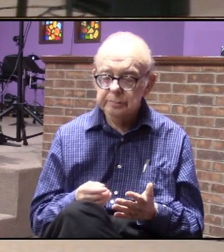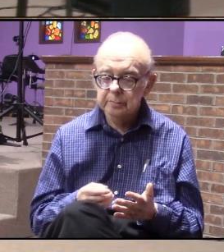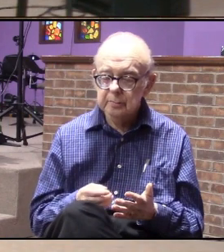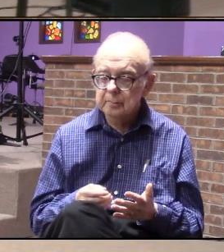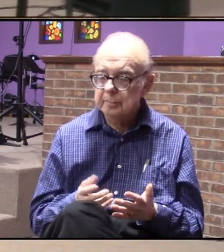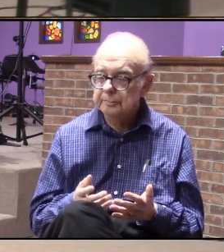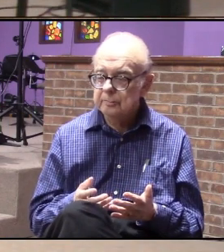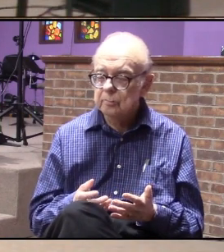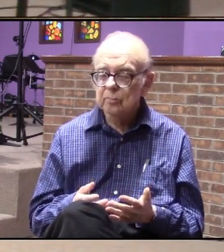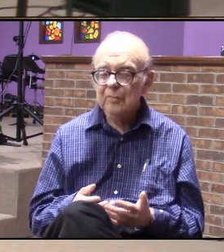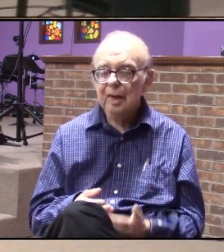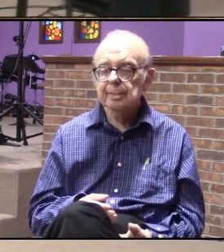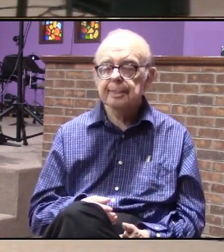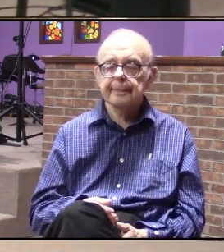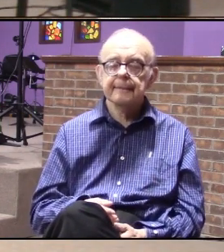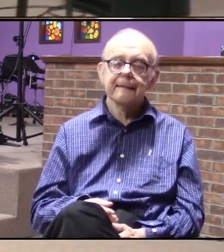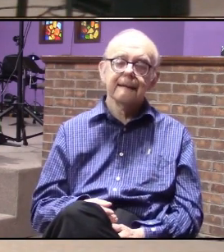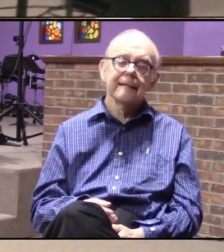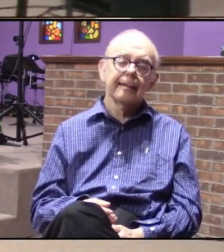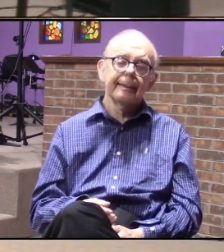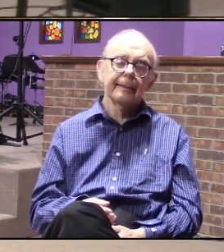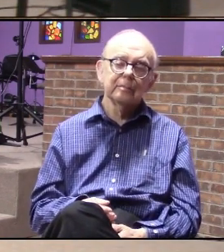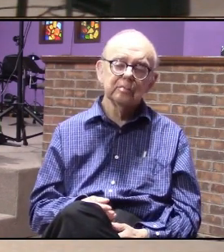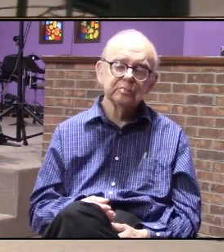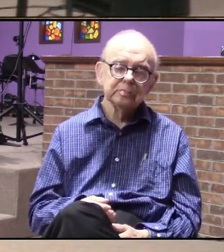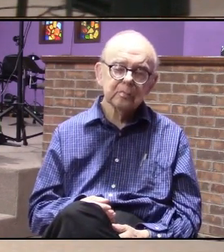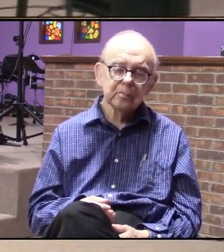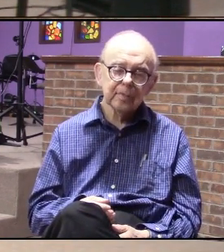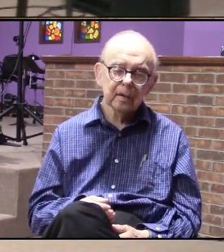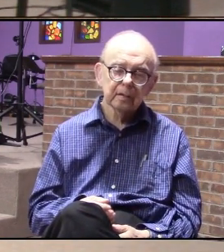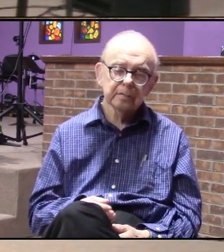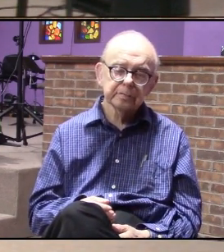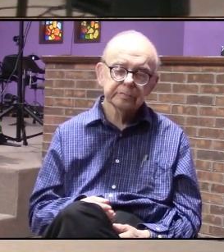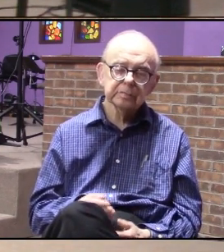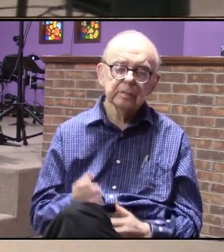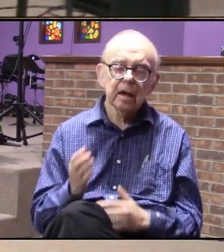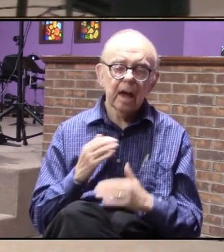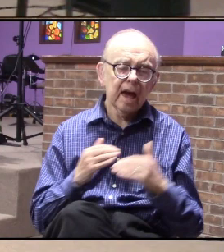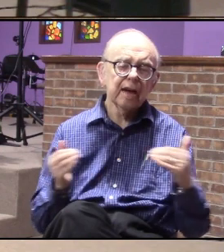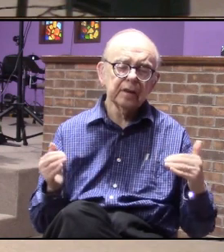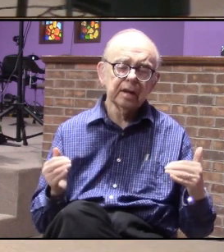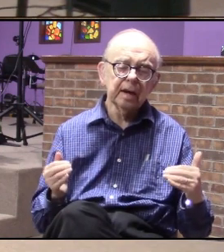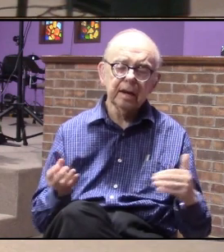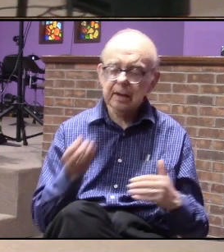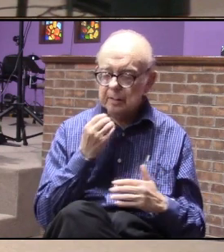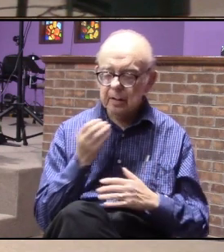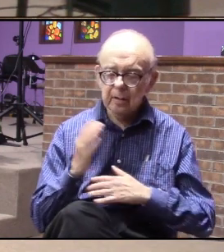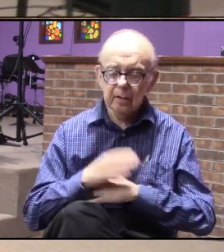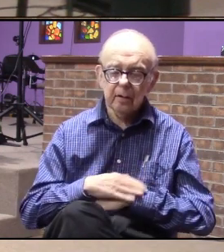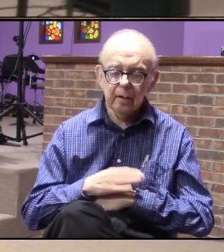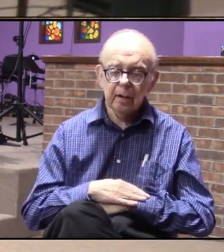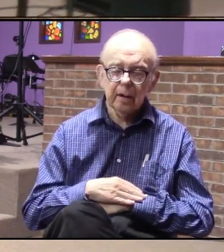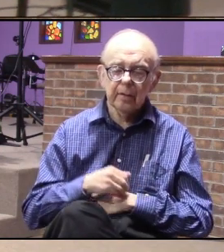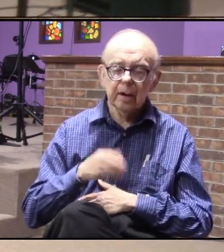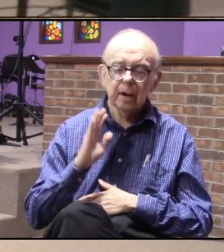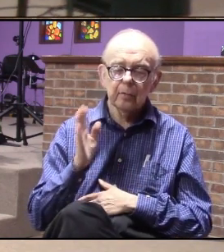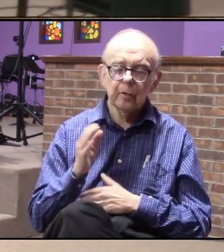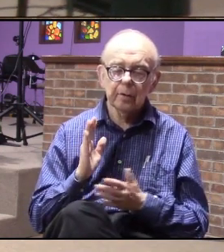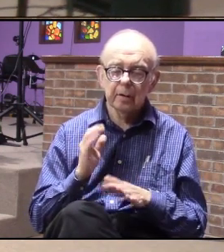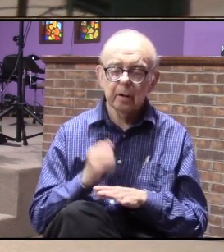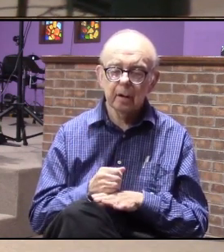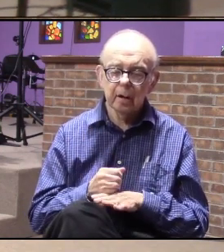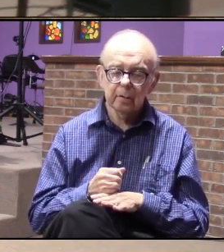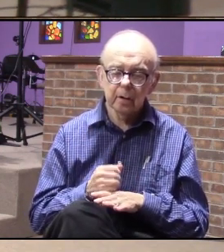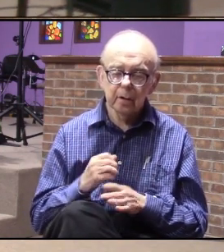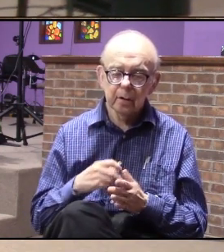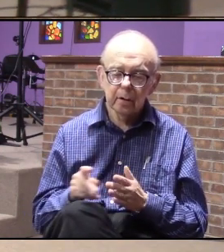banquet, okay? And it's a heavenly banquet table that he's going to prepare. In